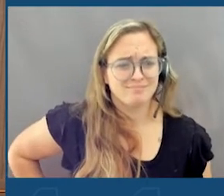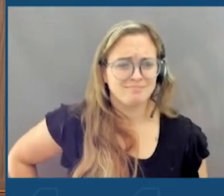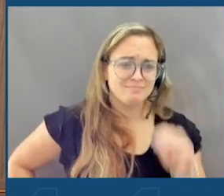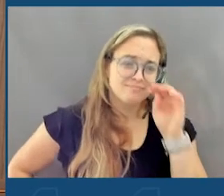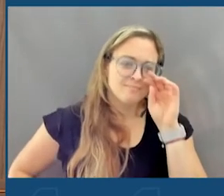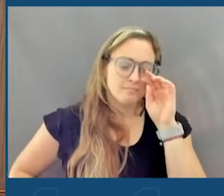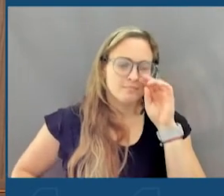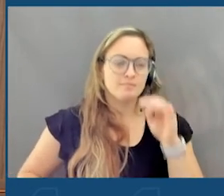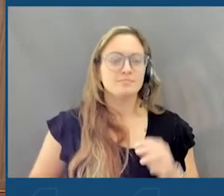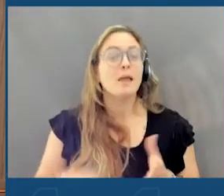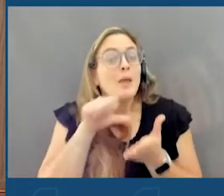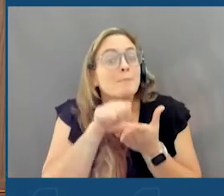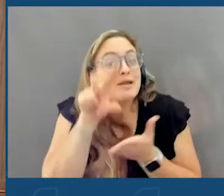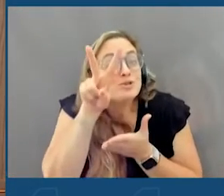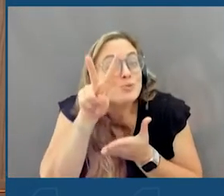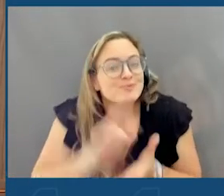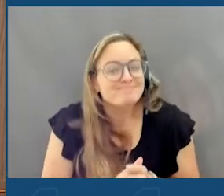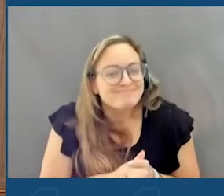Page 2.